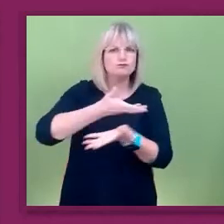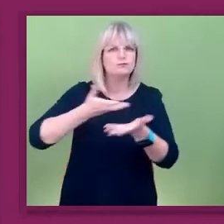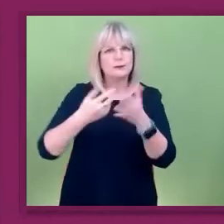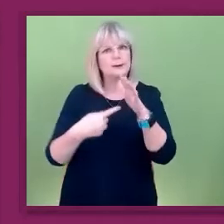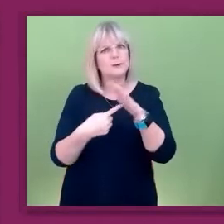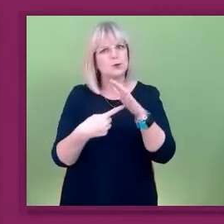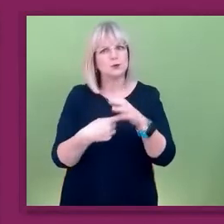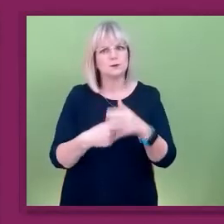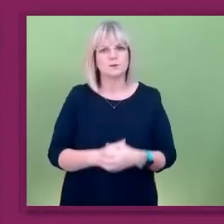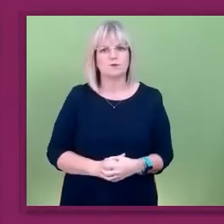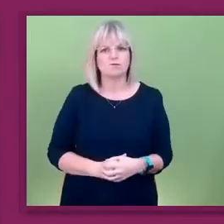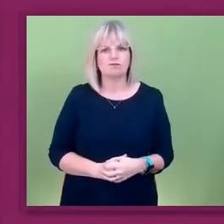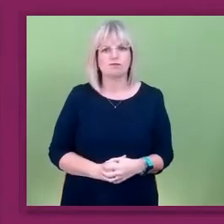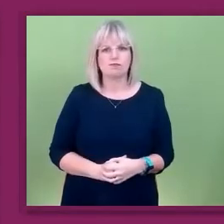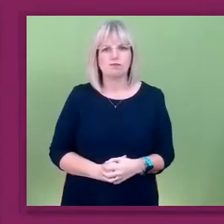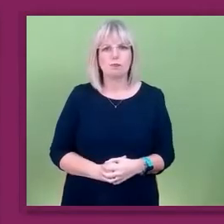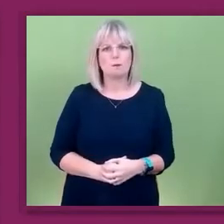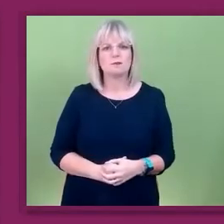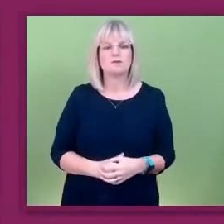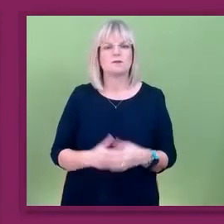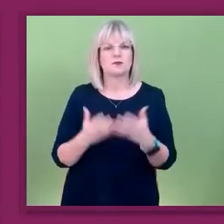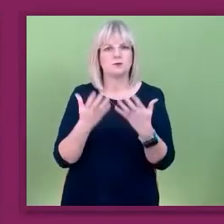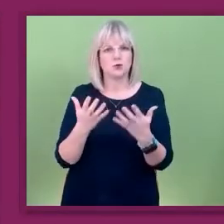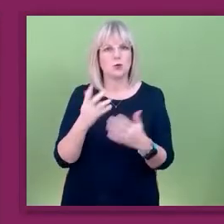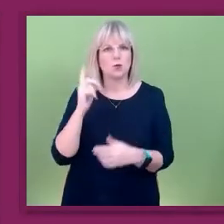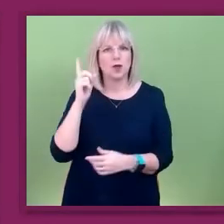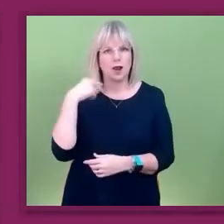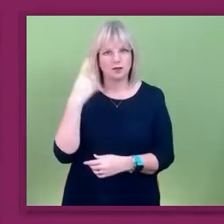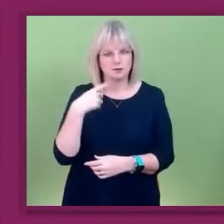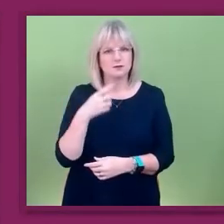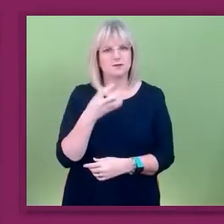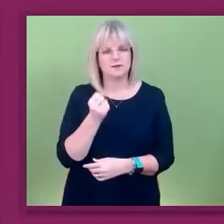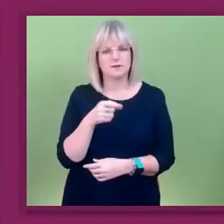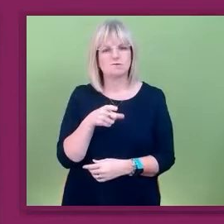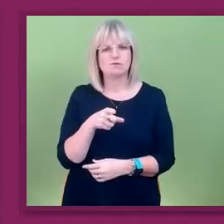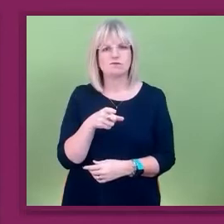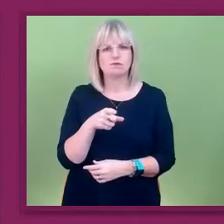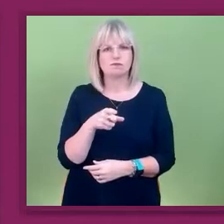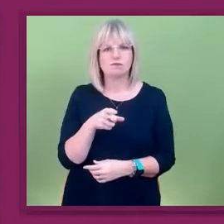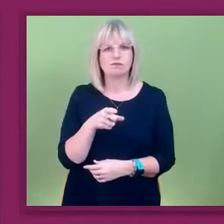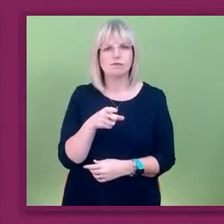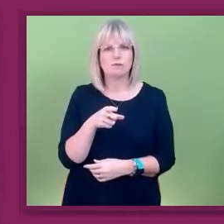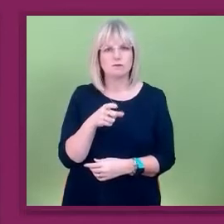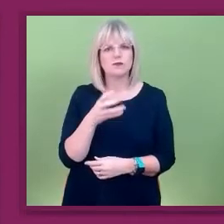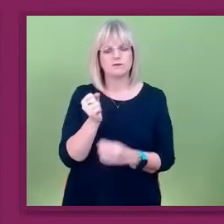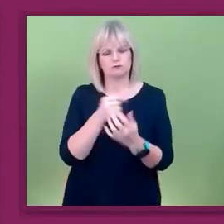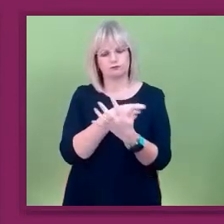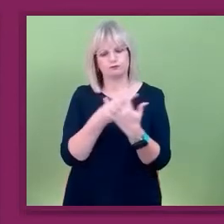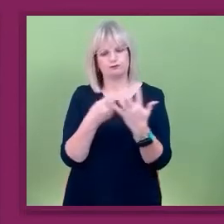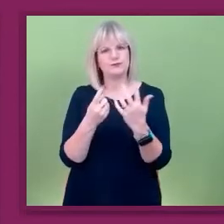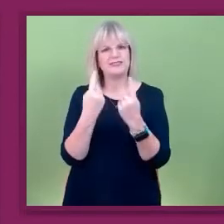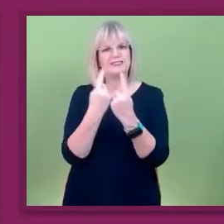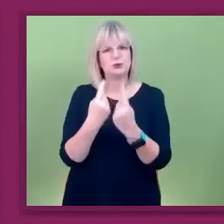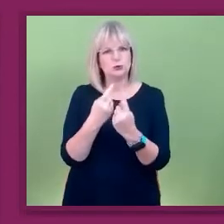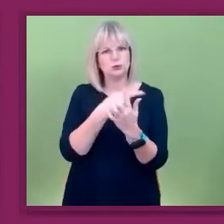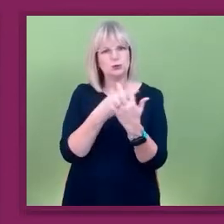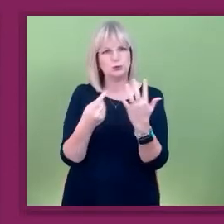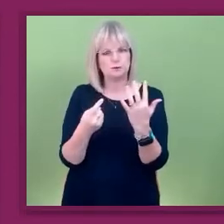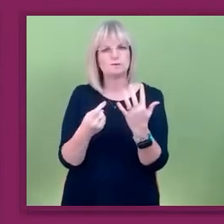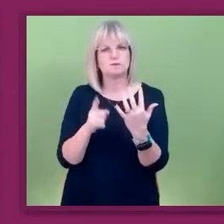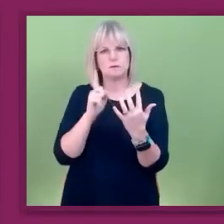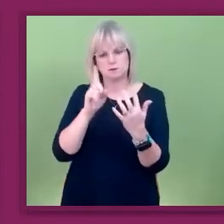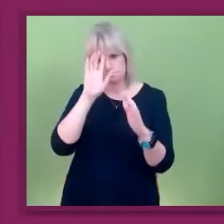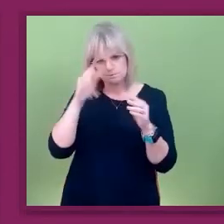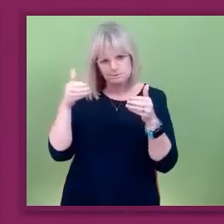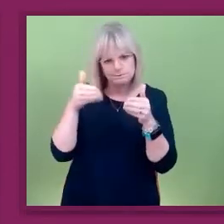in London, I have a remit which spans a wide range of issues, but my remit in particular spans